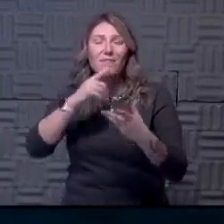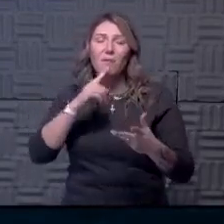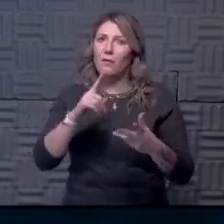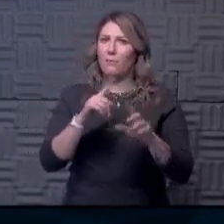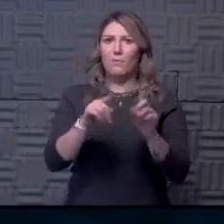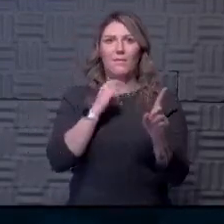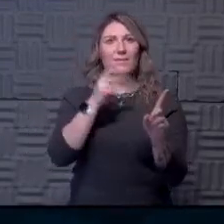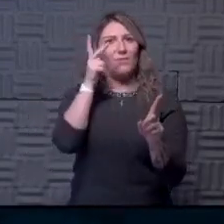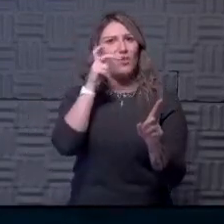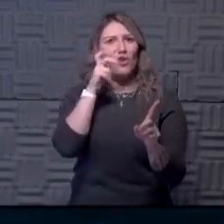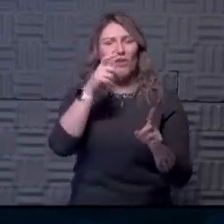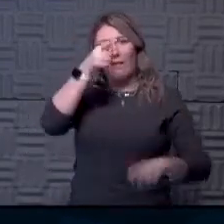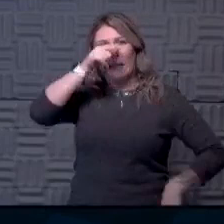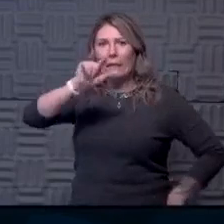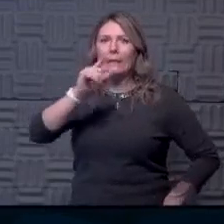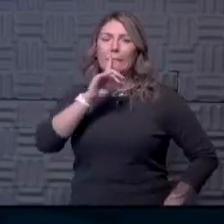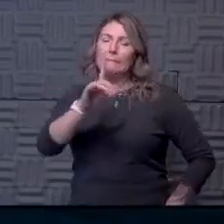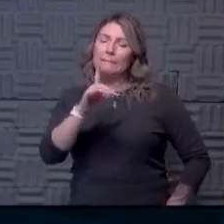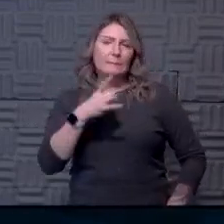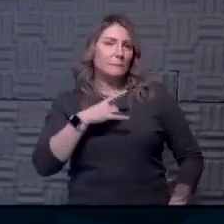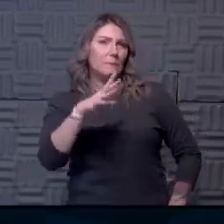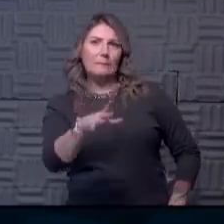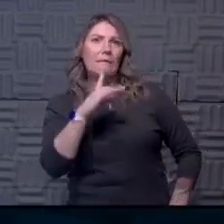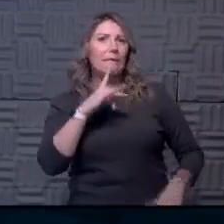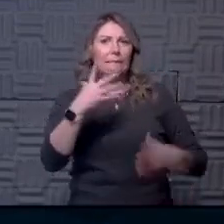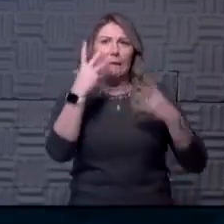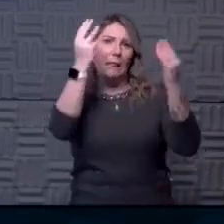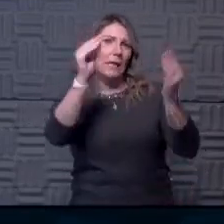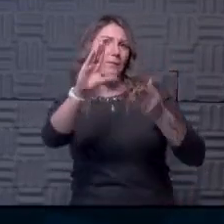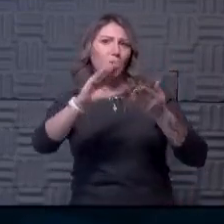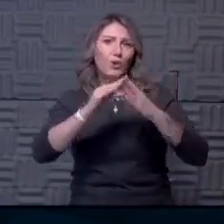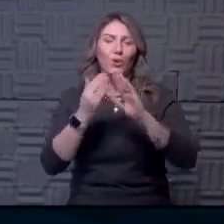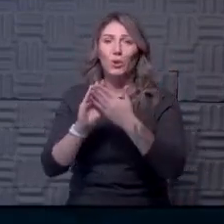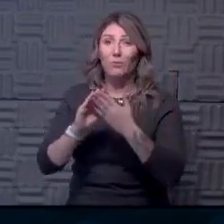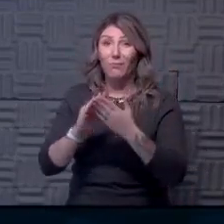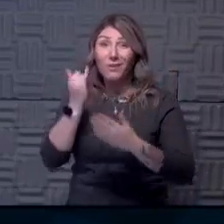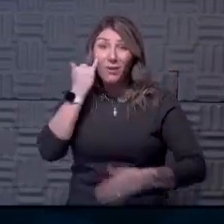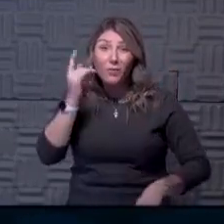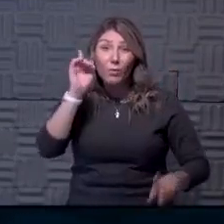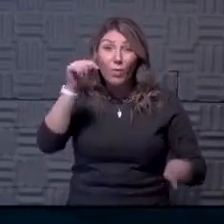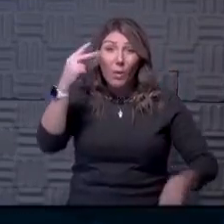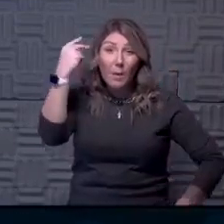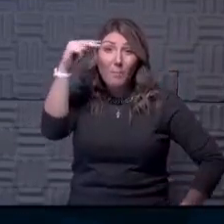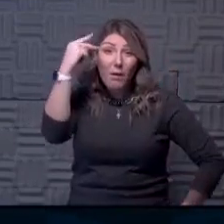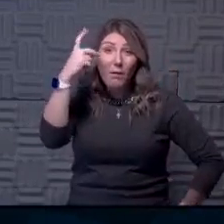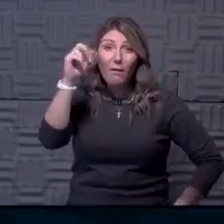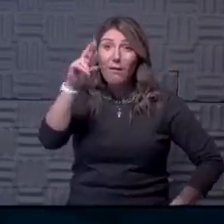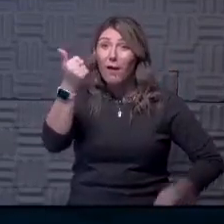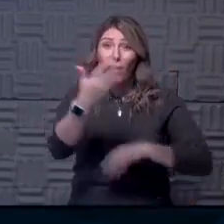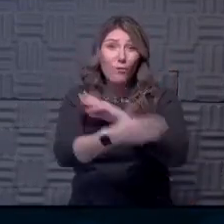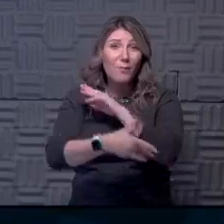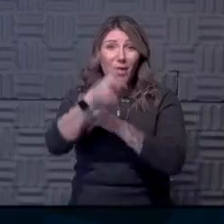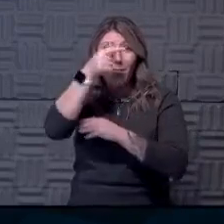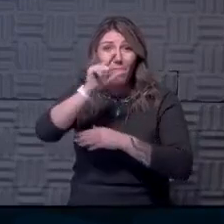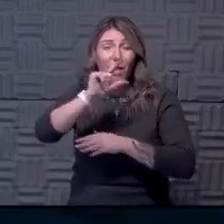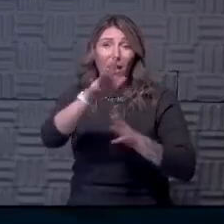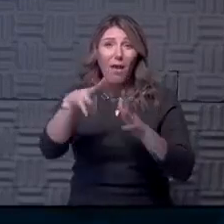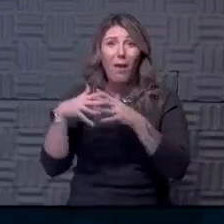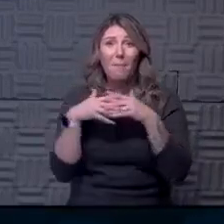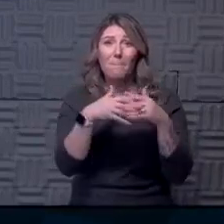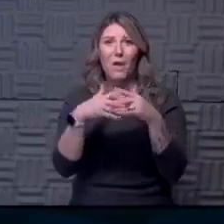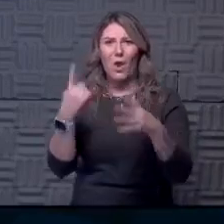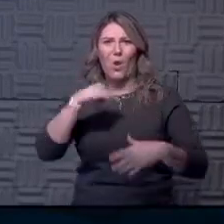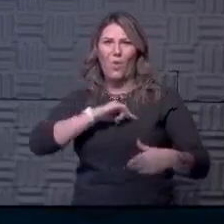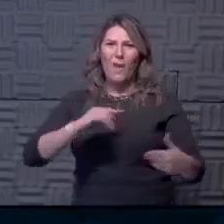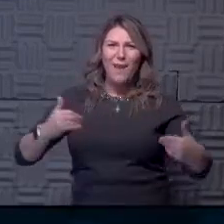things like Latinos don't like to live in community. I'm like, if you ever been to Mexico or other country in Latin America, you know that we own the